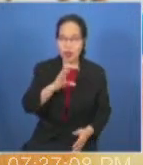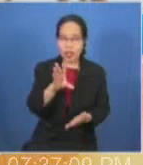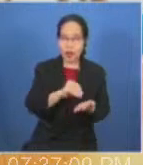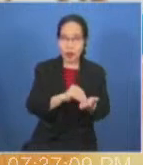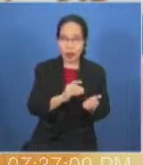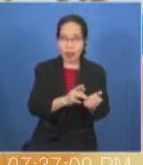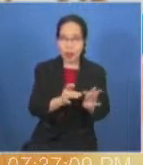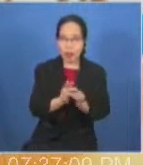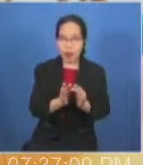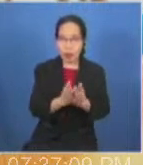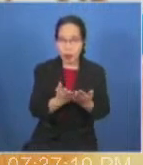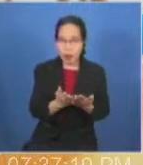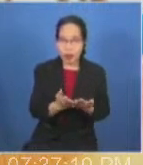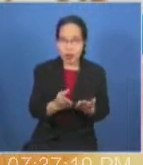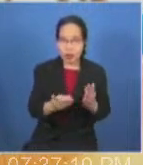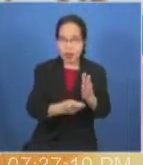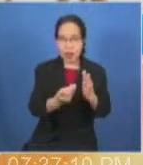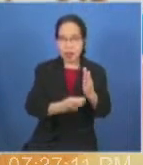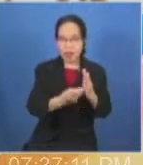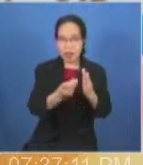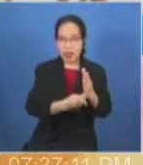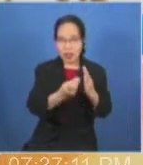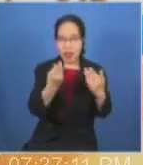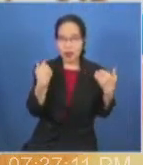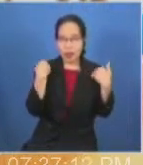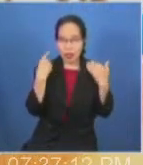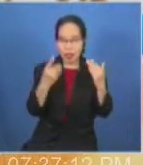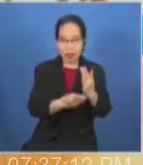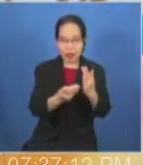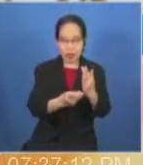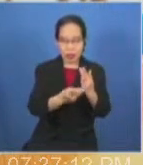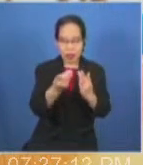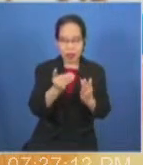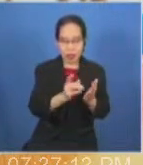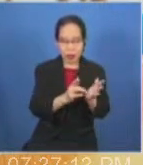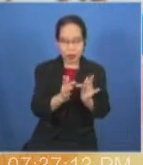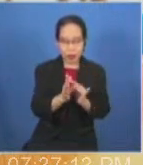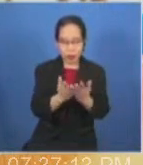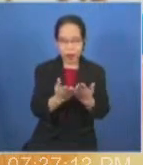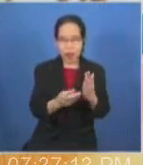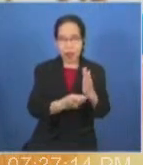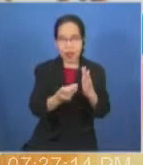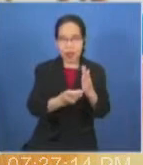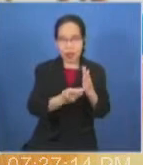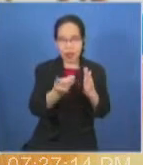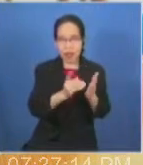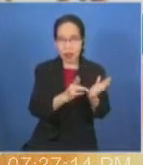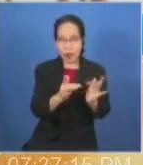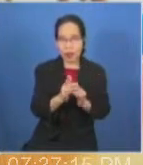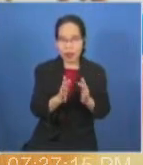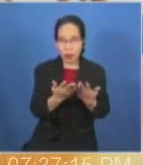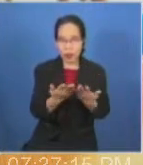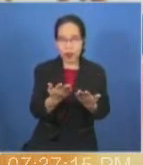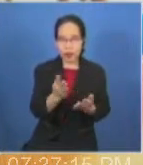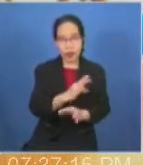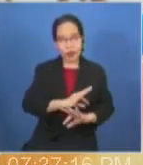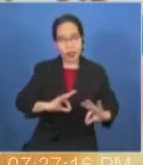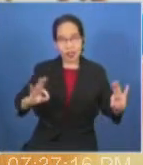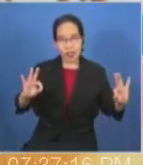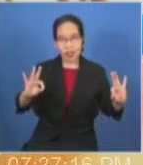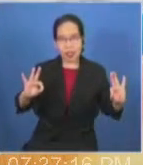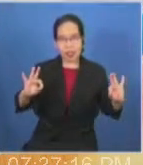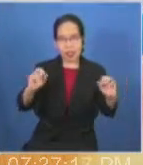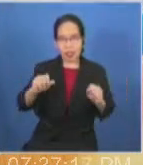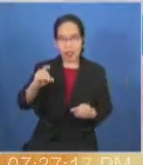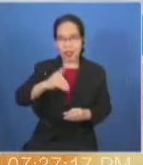And if you want to have your own copy of the Bible digitally, we have our digital Bible. Our